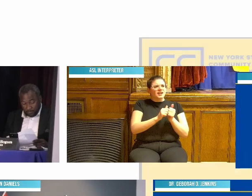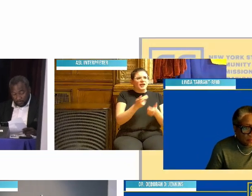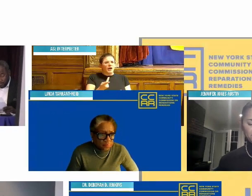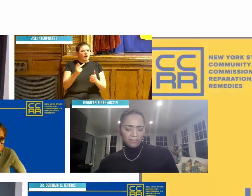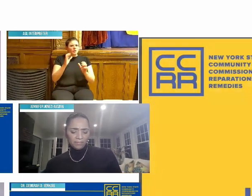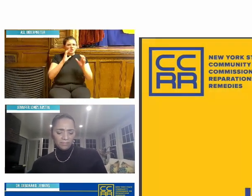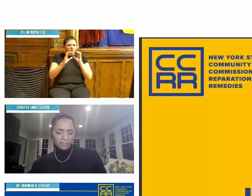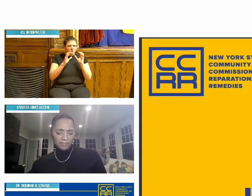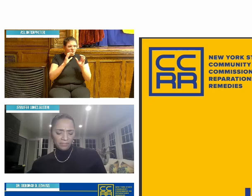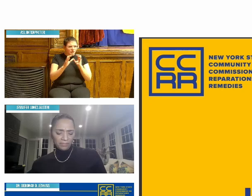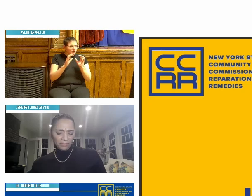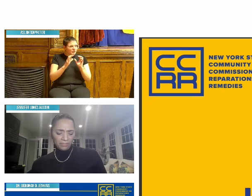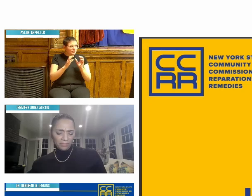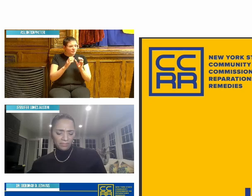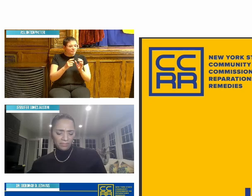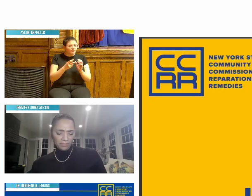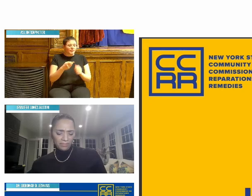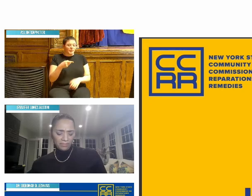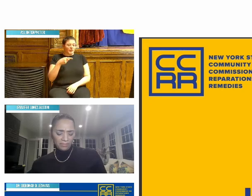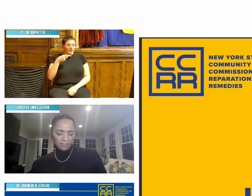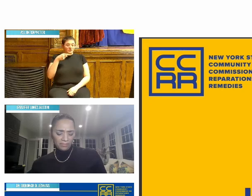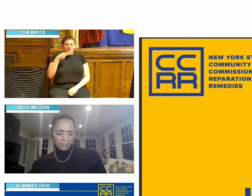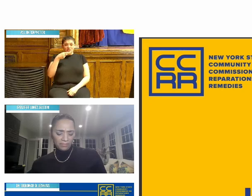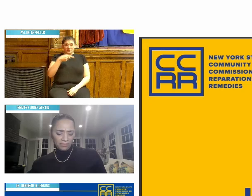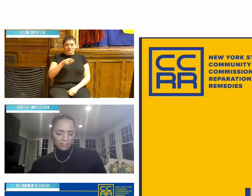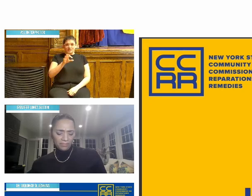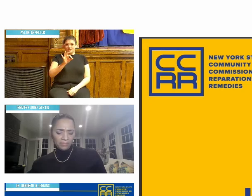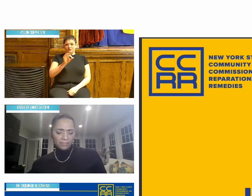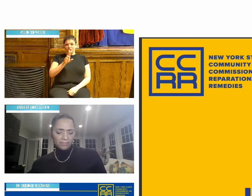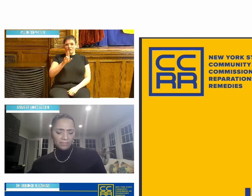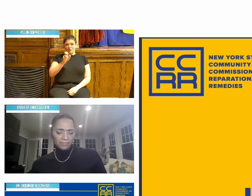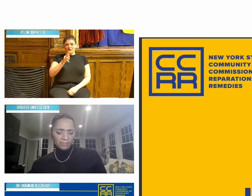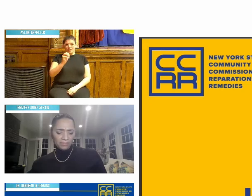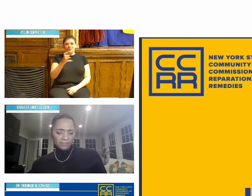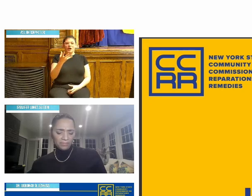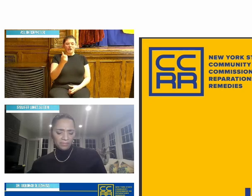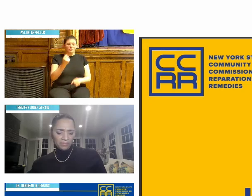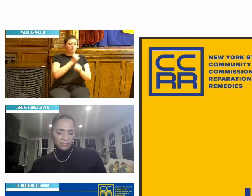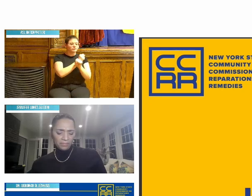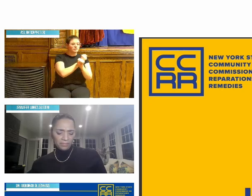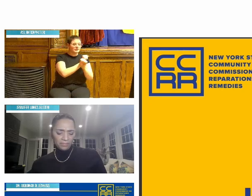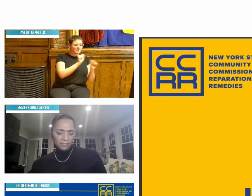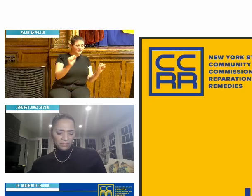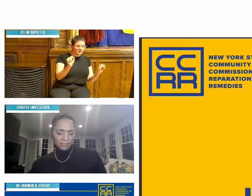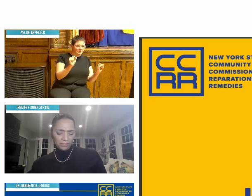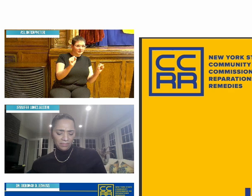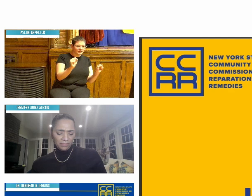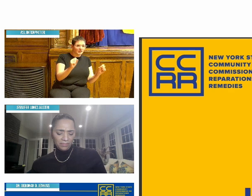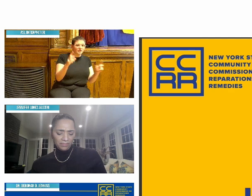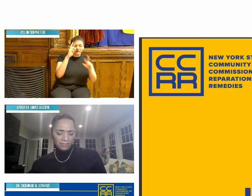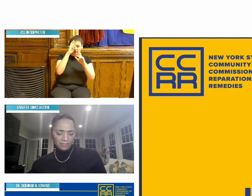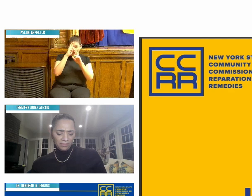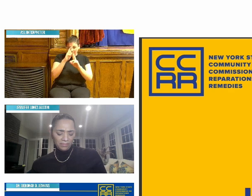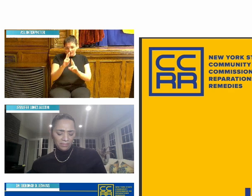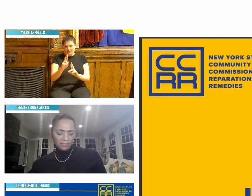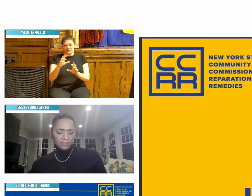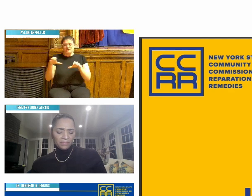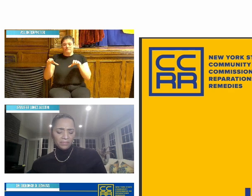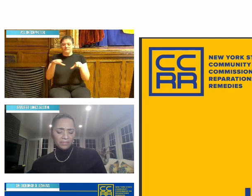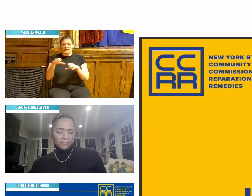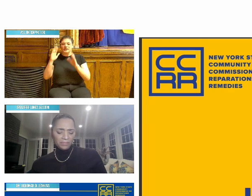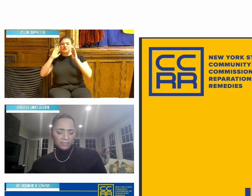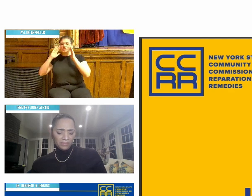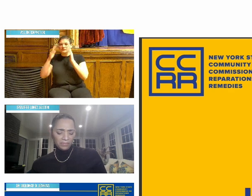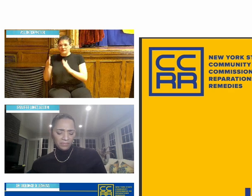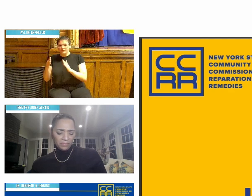forum remains safe, respectful, and action-oriented space, and we ask all attendees to honor the following